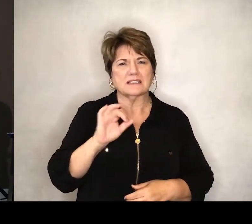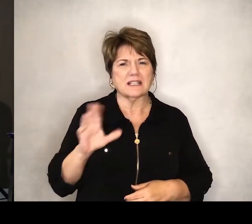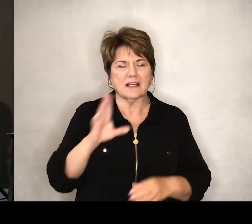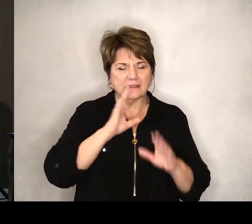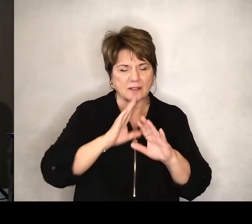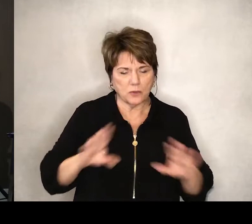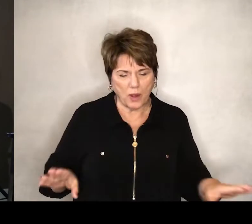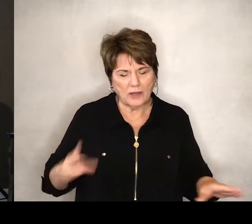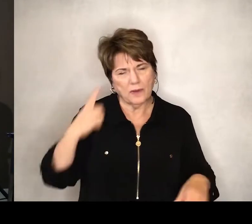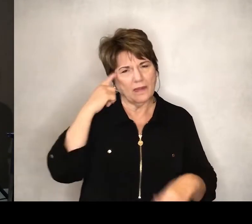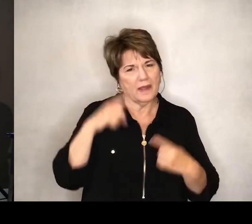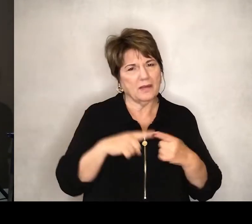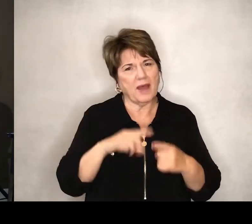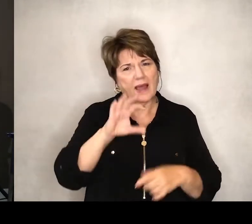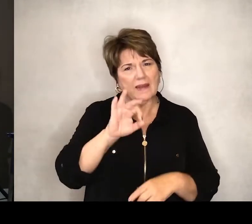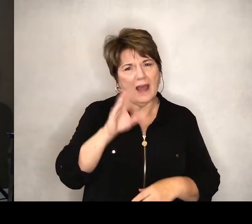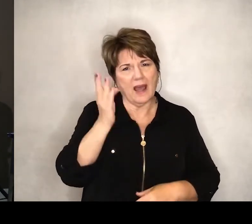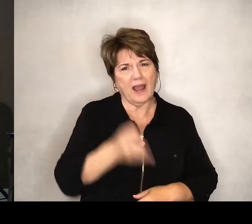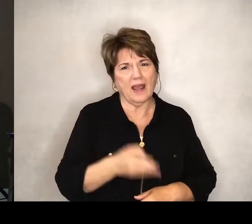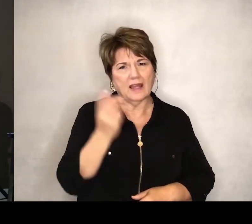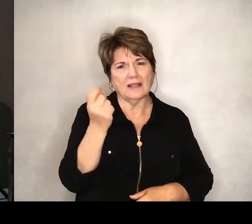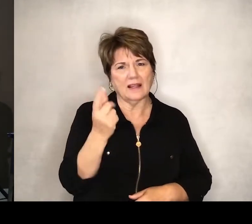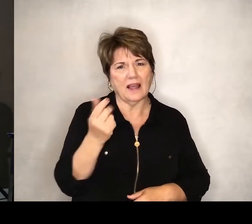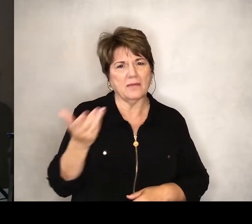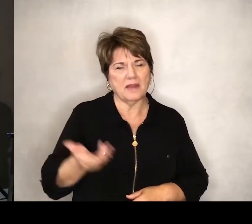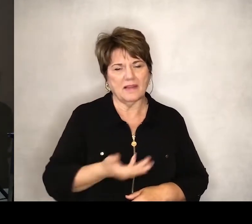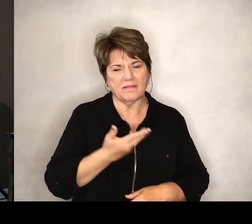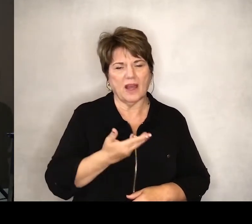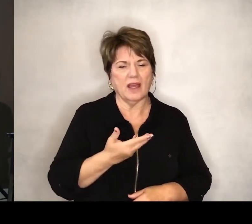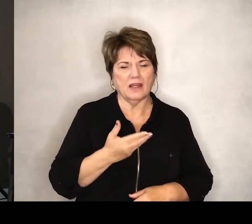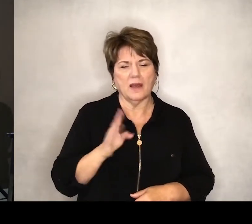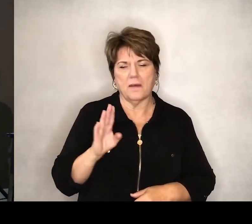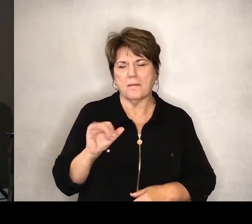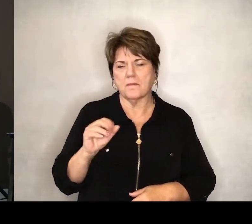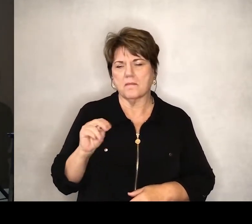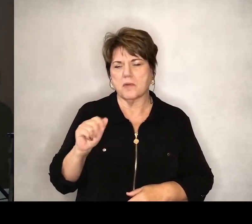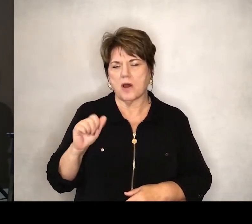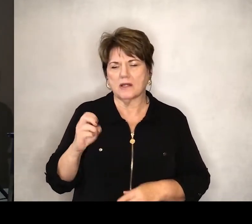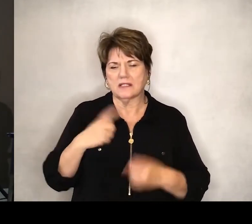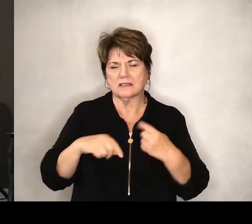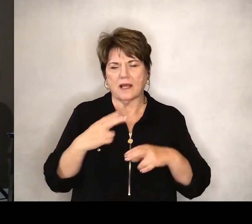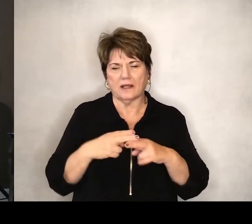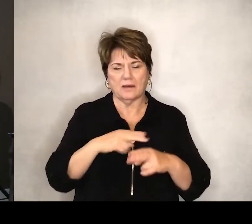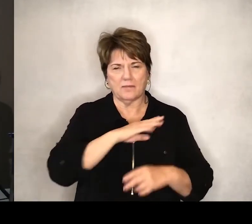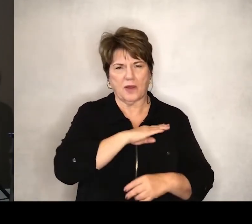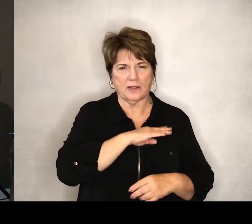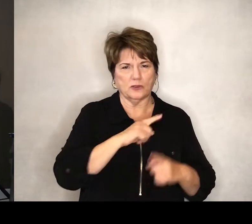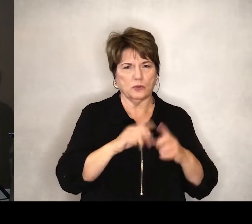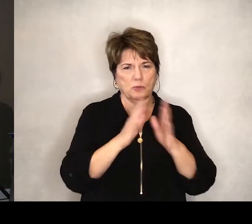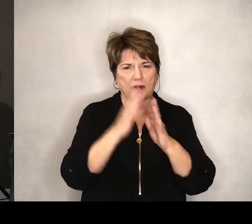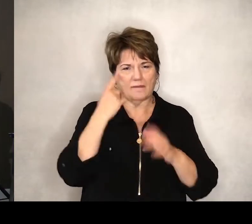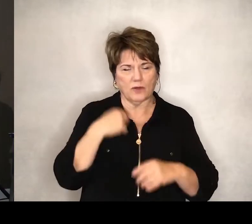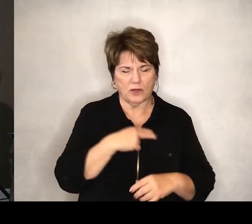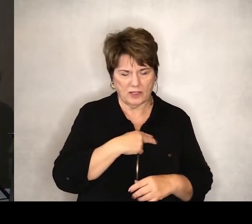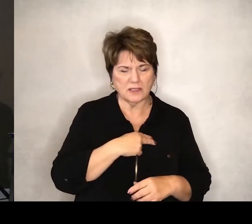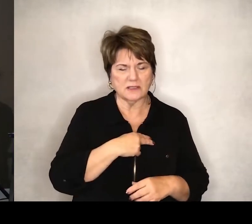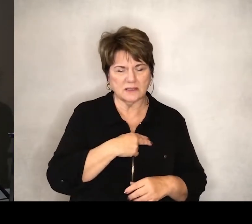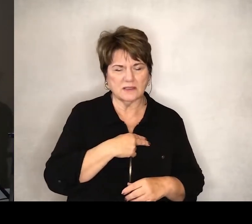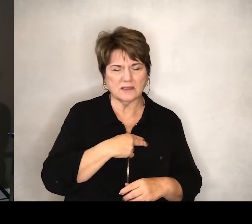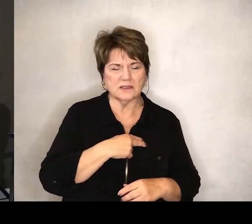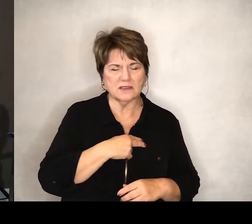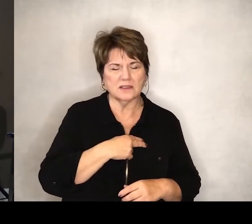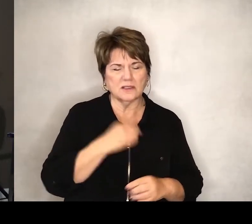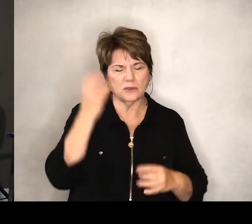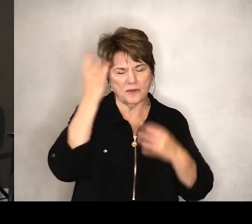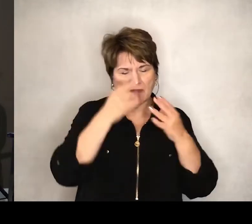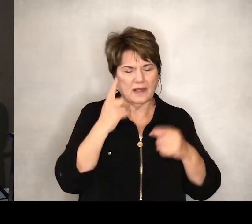silence, quiet. And then I've invited Bonnie to pray for us this morning. So just take a few moments of just silence to